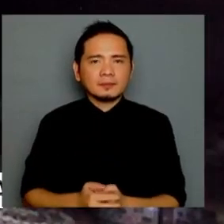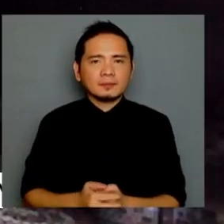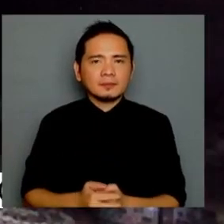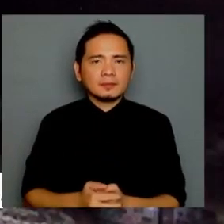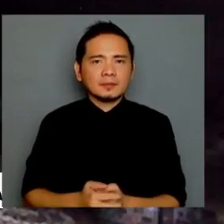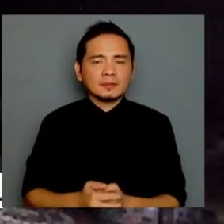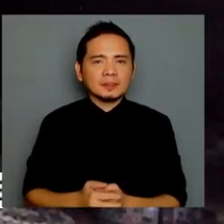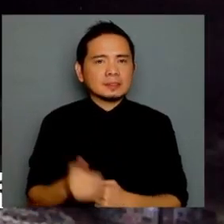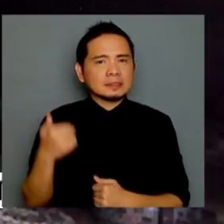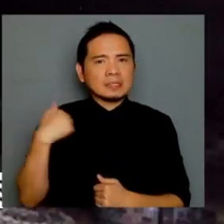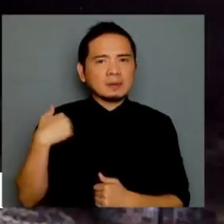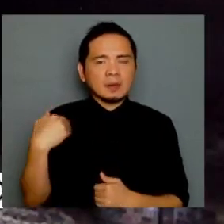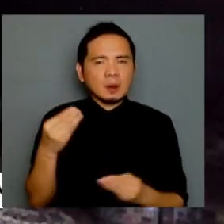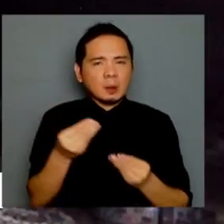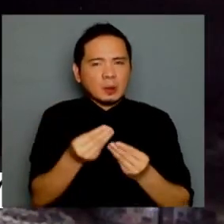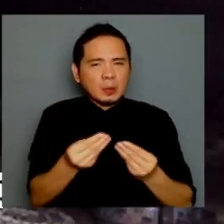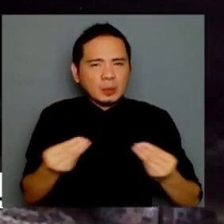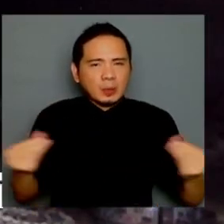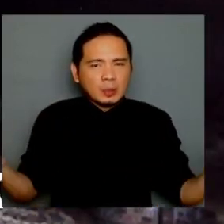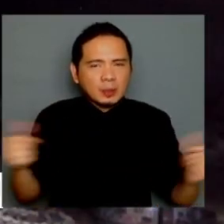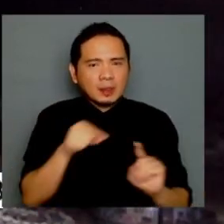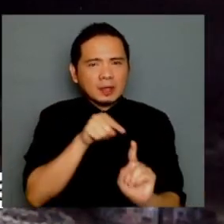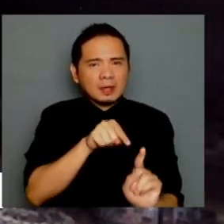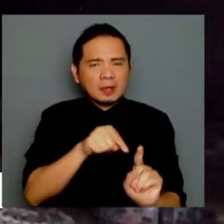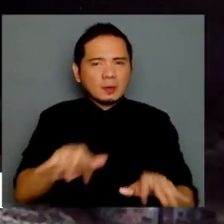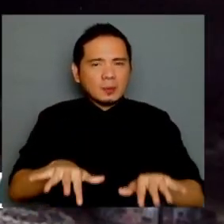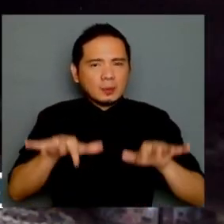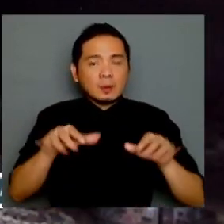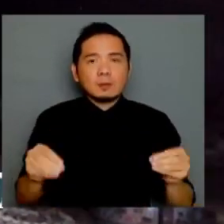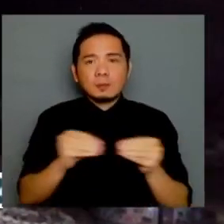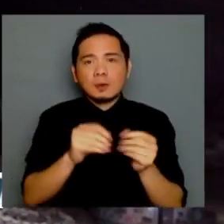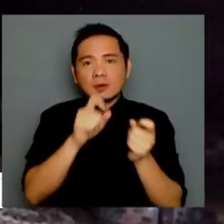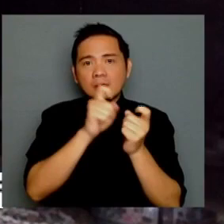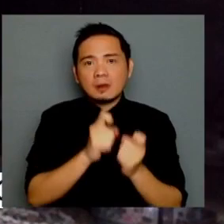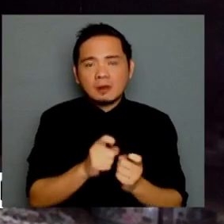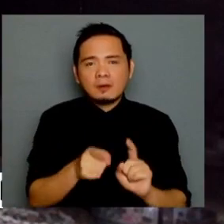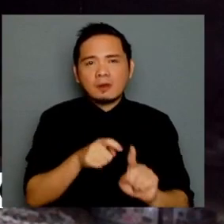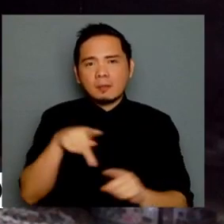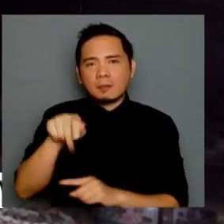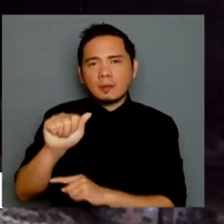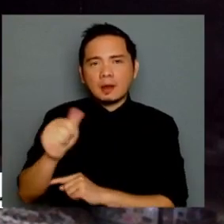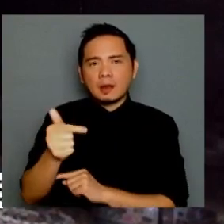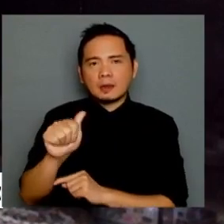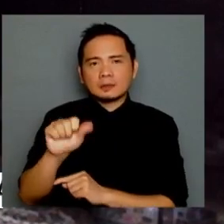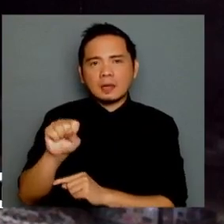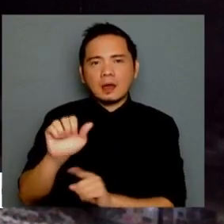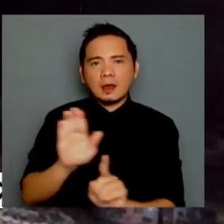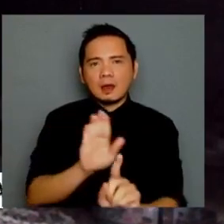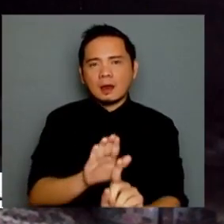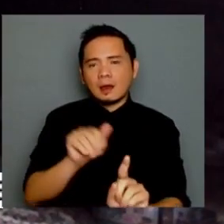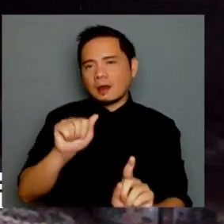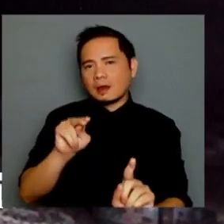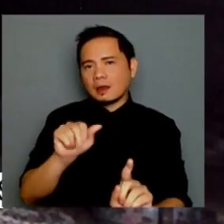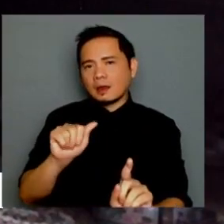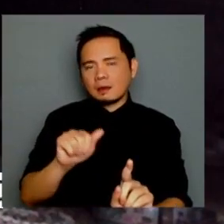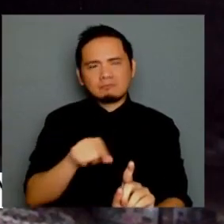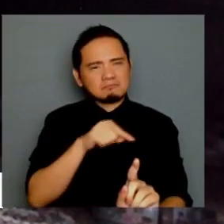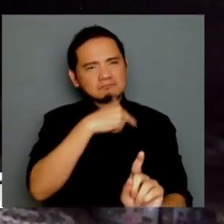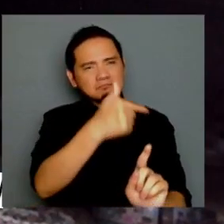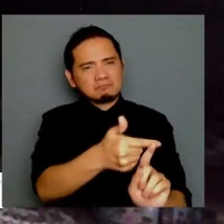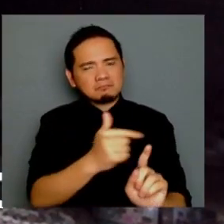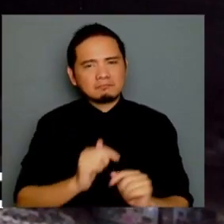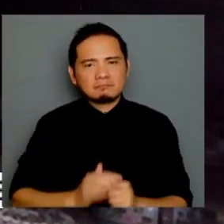to really fully subside. We're going to get more details now from PAGASA weather forecaster Anna Cloran. Anna, what more can you tell us about this